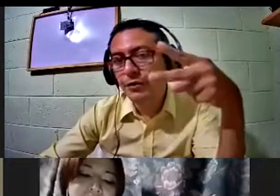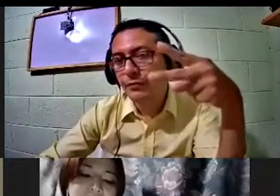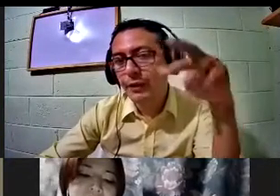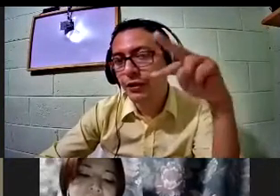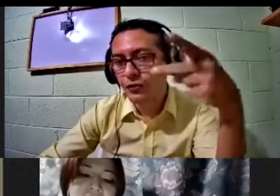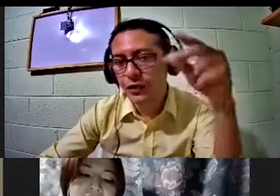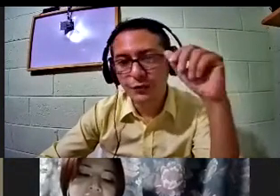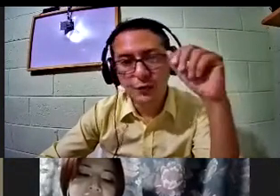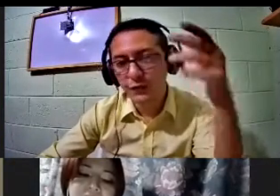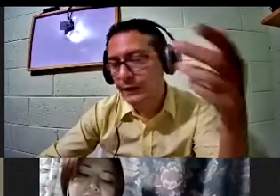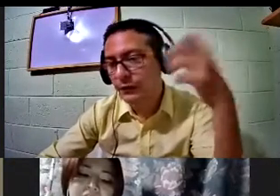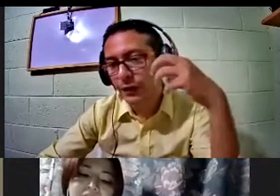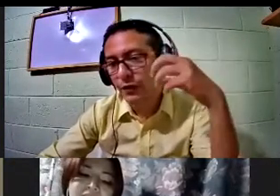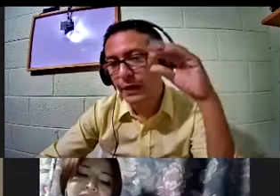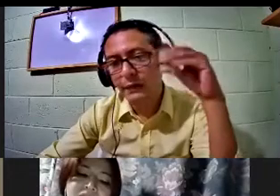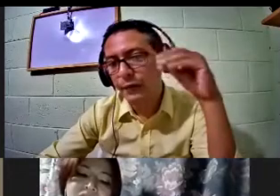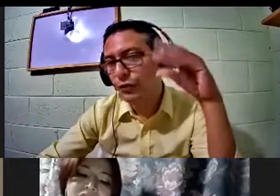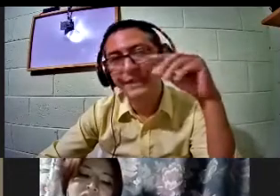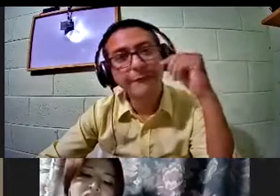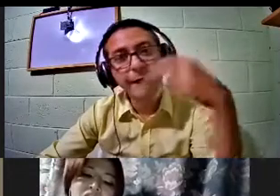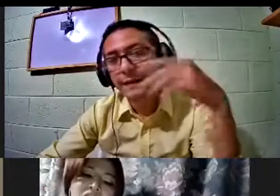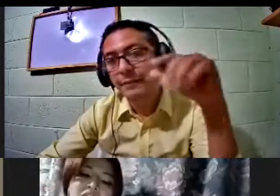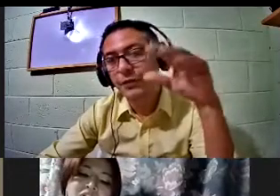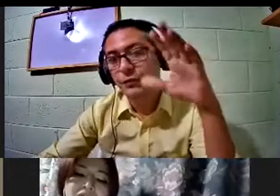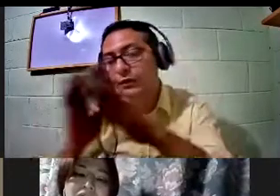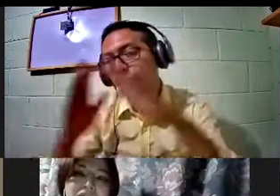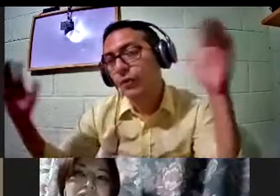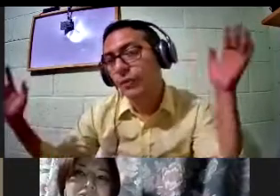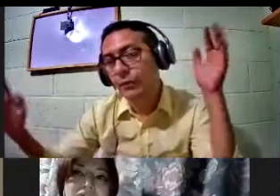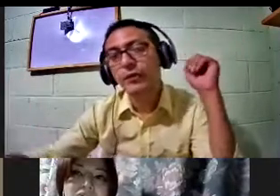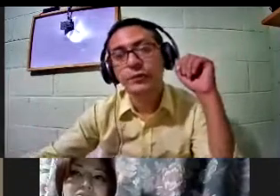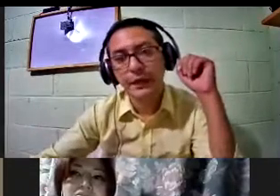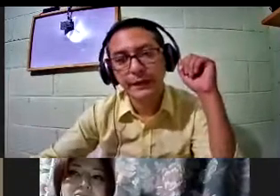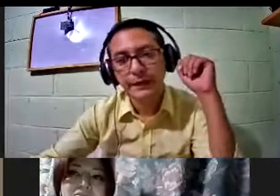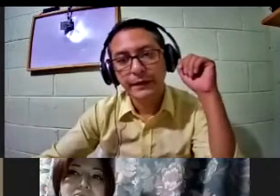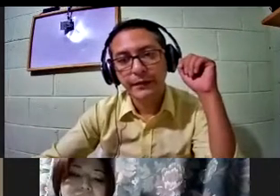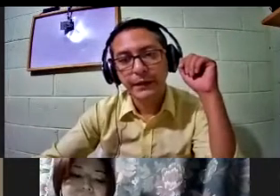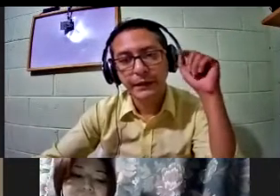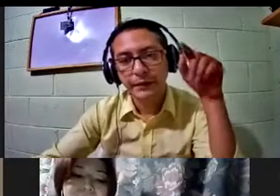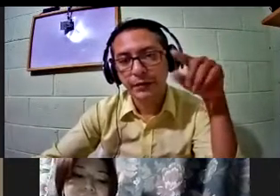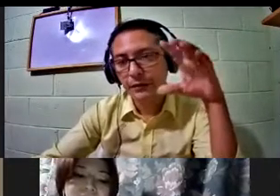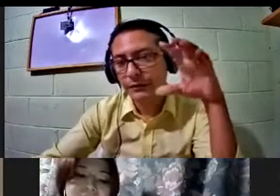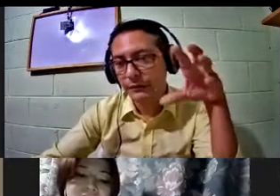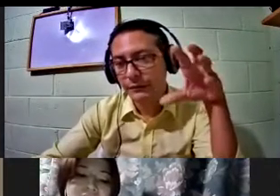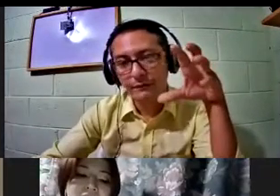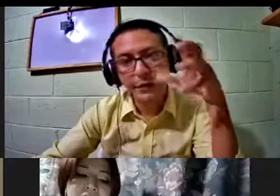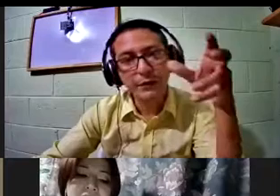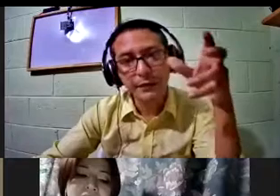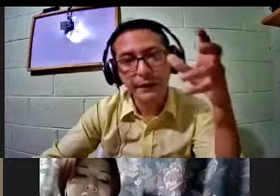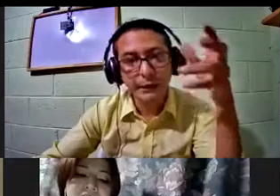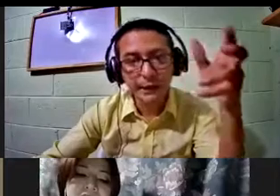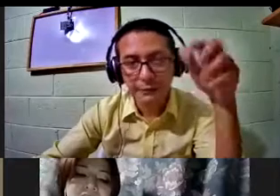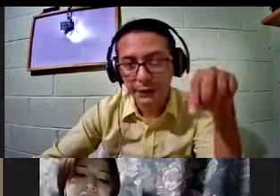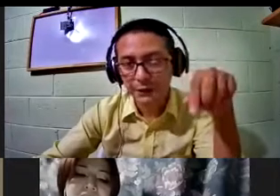You're going to have just 2 minutes, switch roles, then we come back. We do it fast because we need to cover more today. We need to cover part